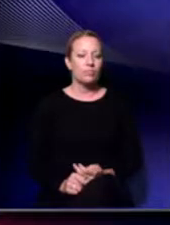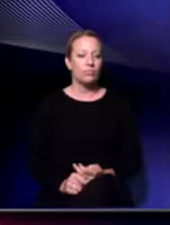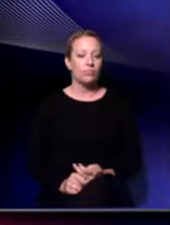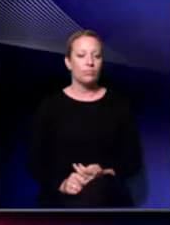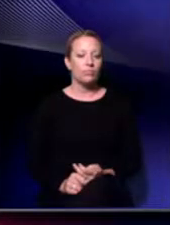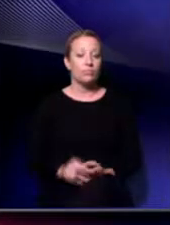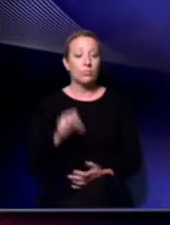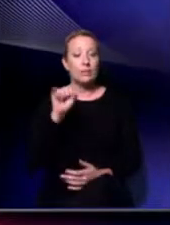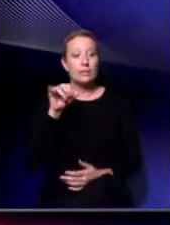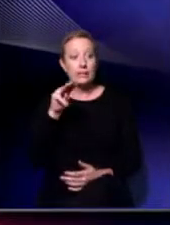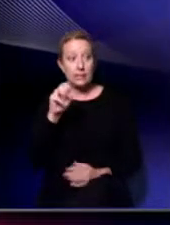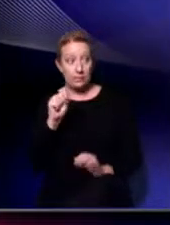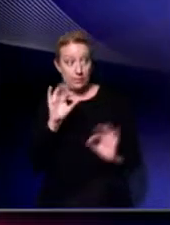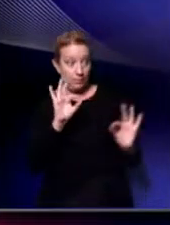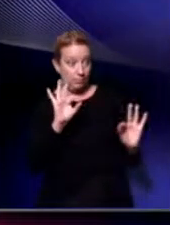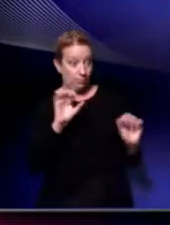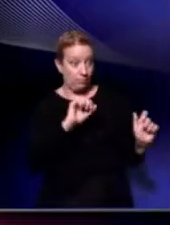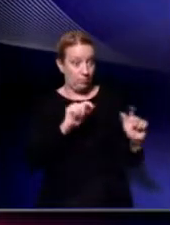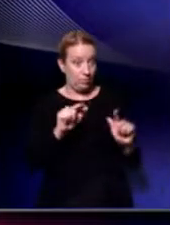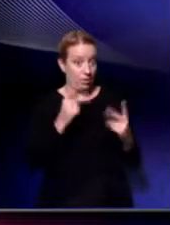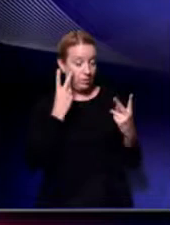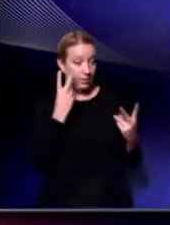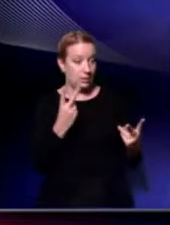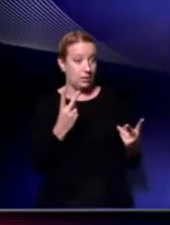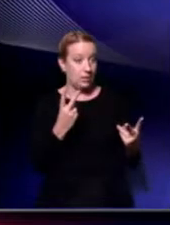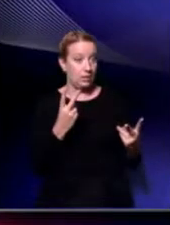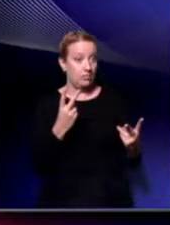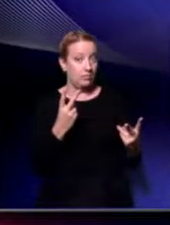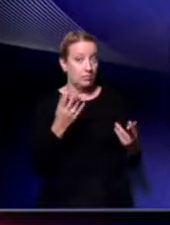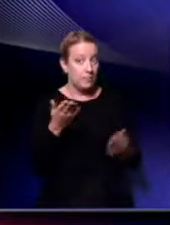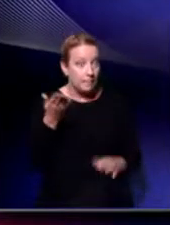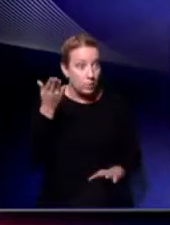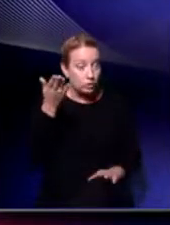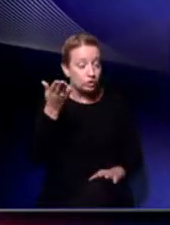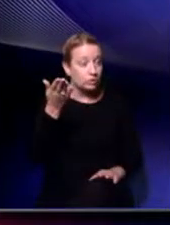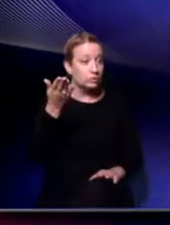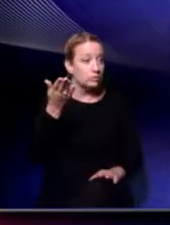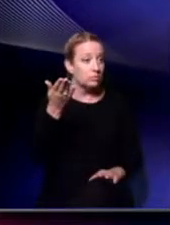Everybody okay? Need a motion?